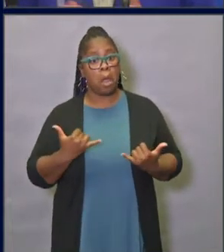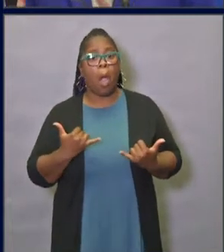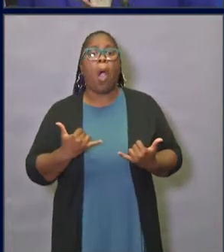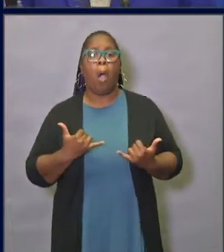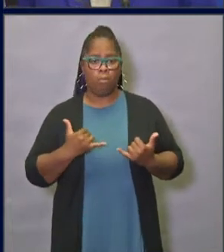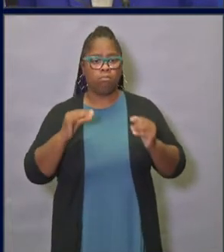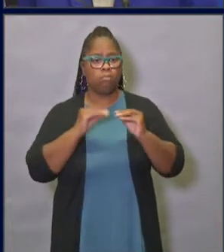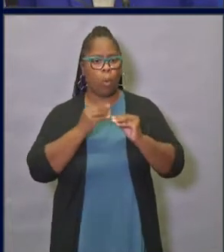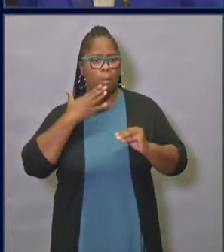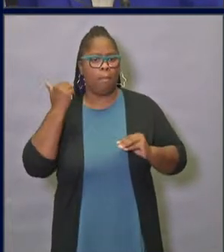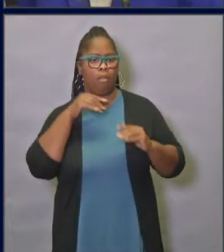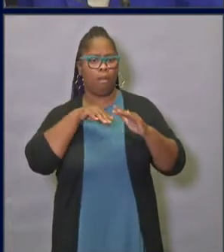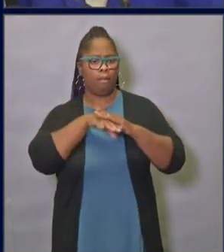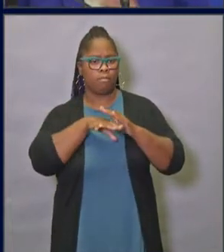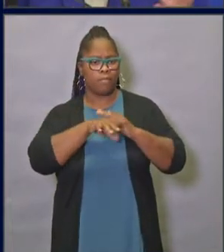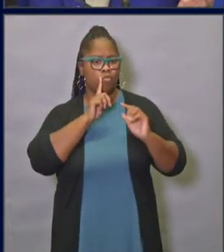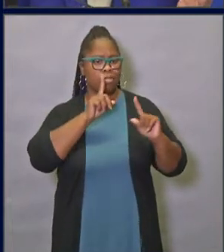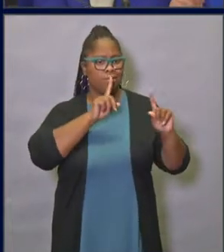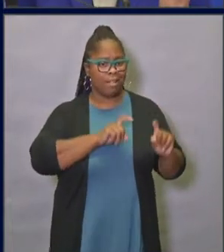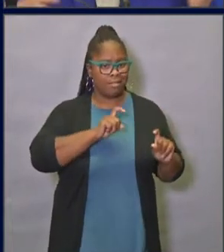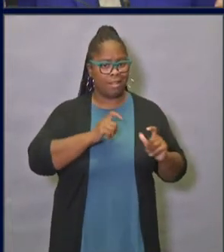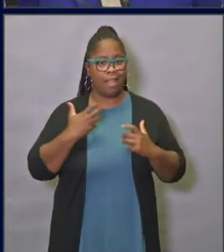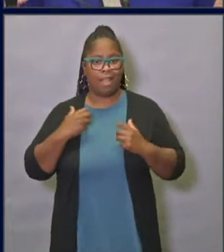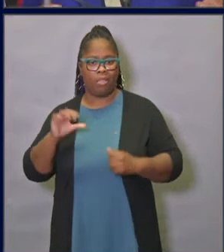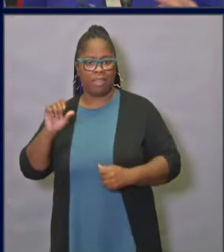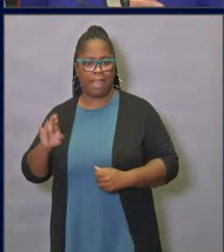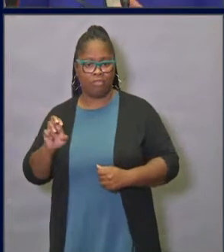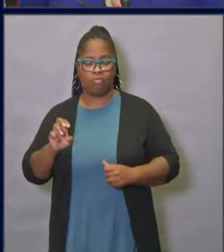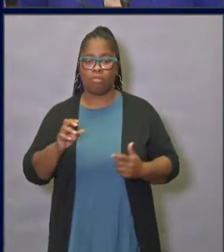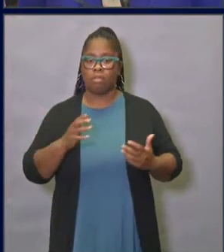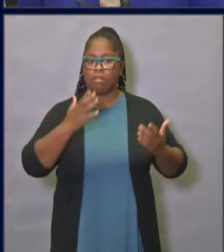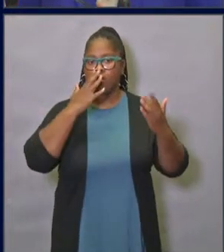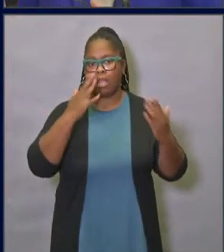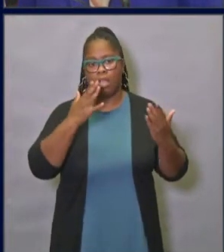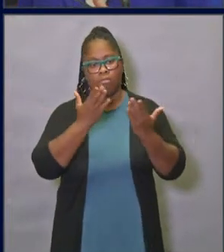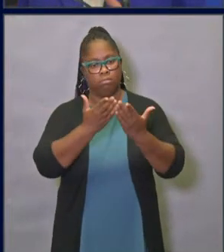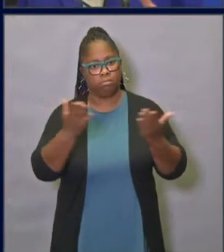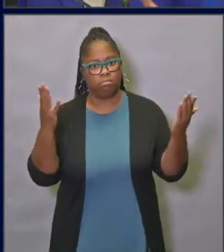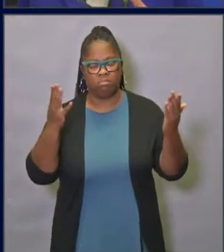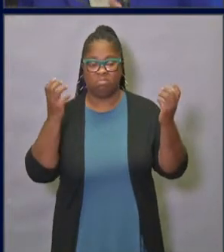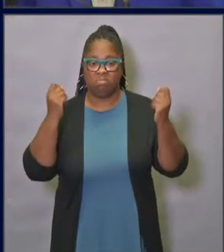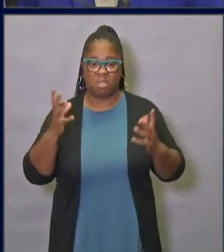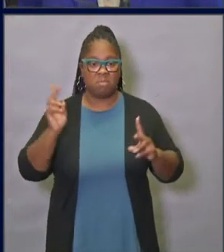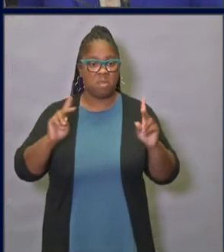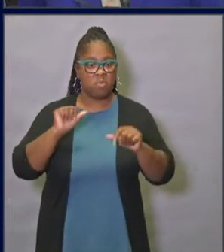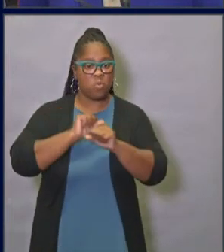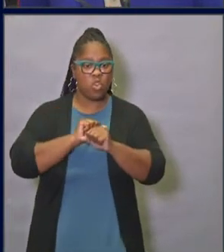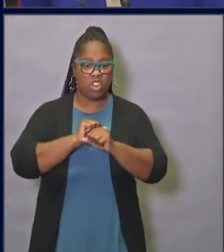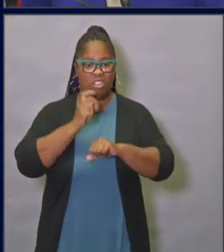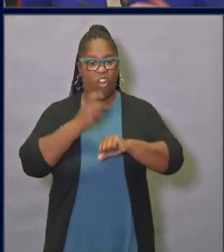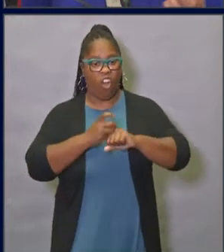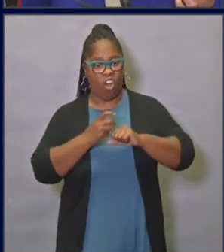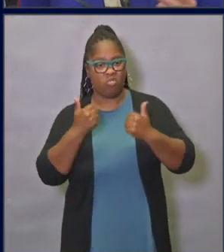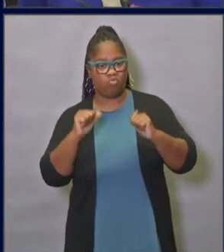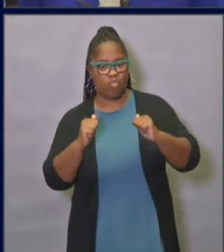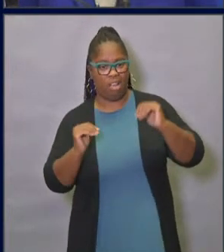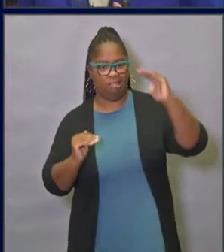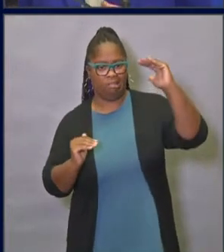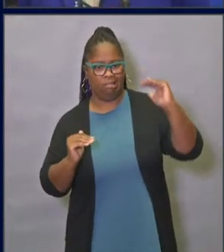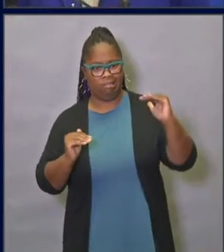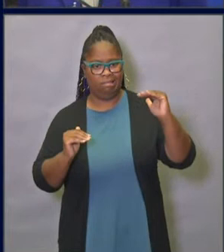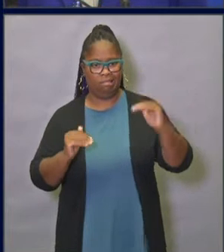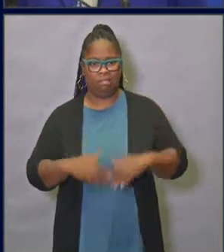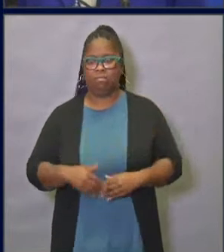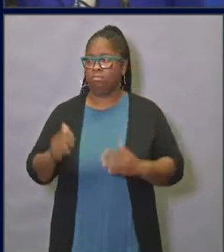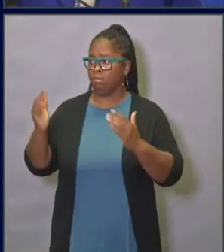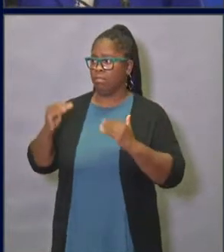to testing and health care. So I want to thank everyone. Lots of people working hard to get this gap to narrow. The